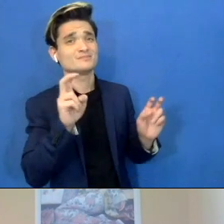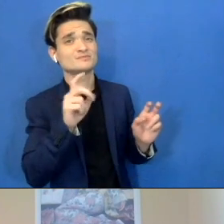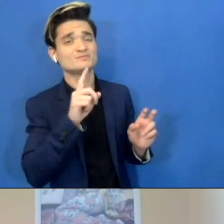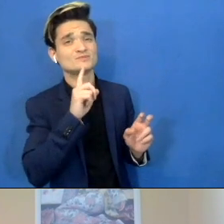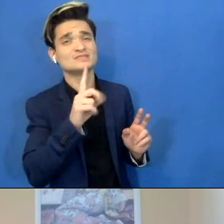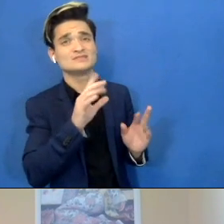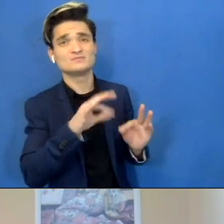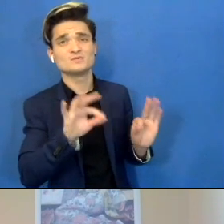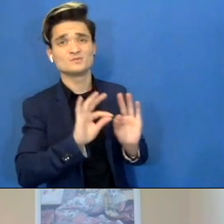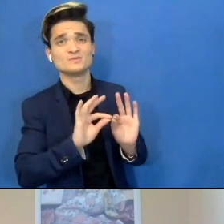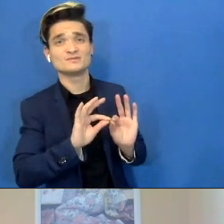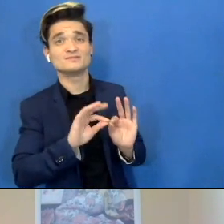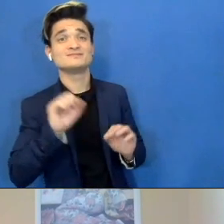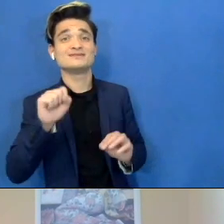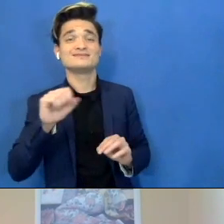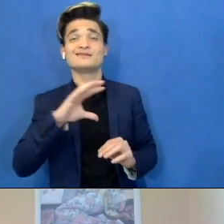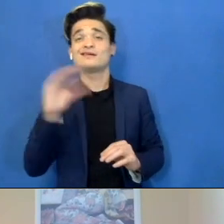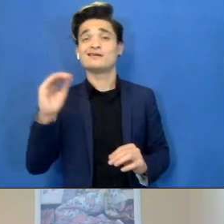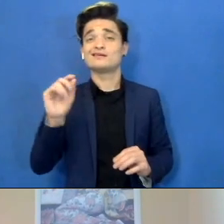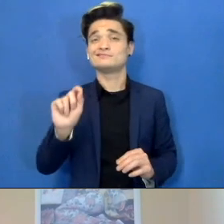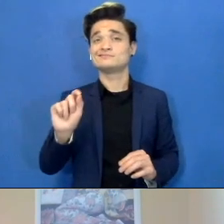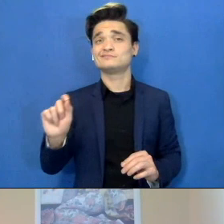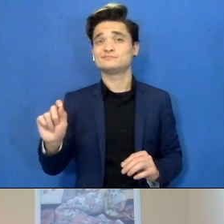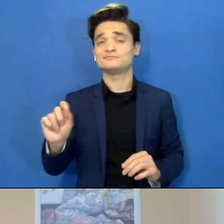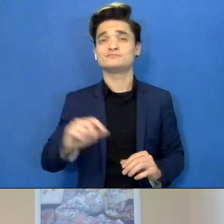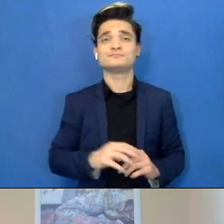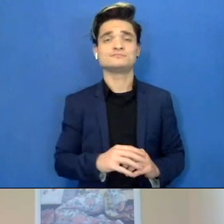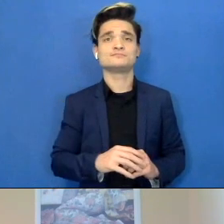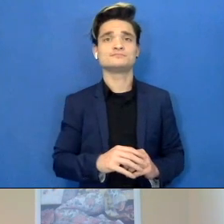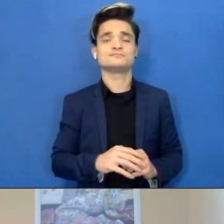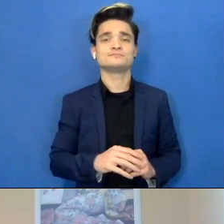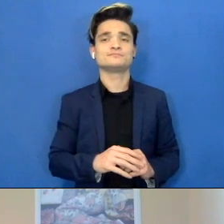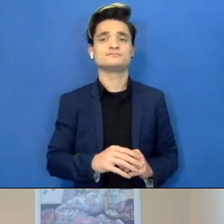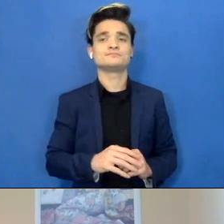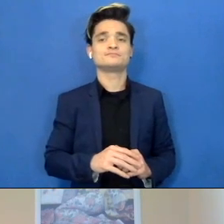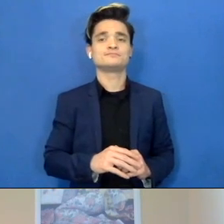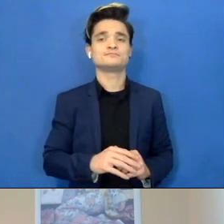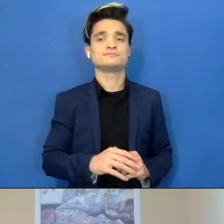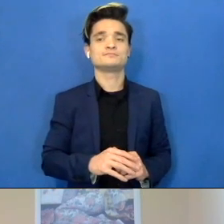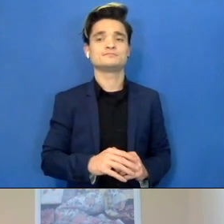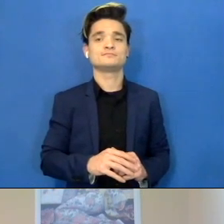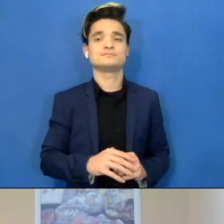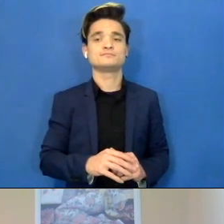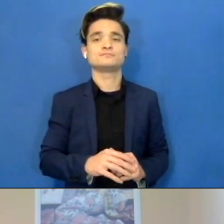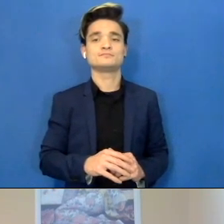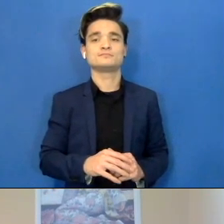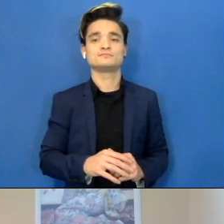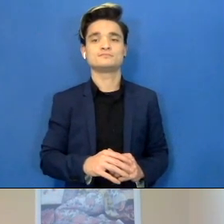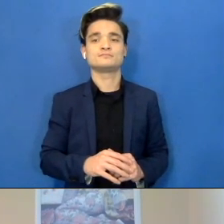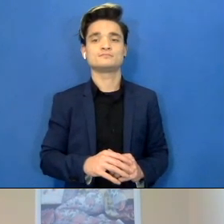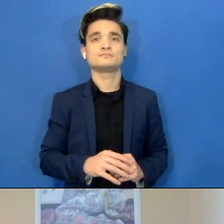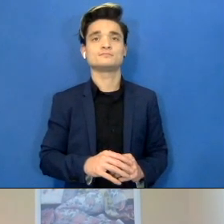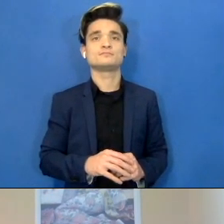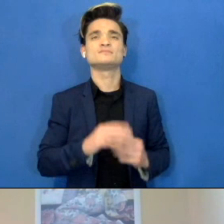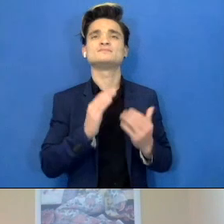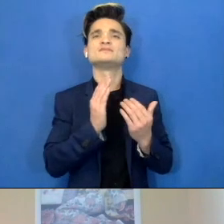so often fundamental to improv that I think it's easy for us to think in a certain mindset of you